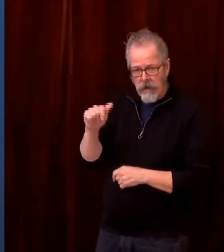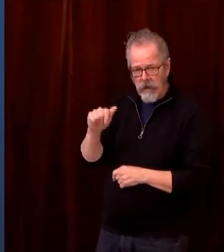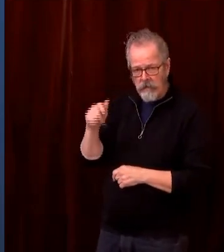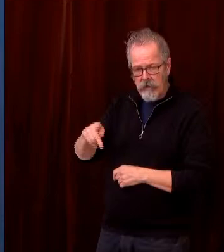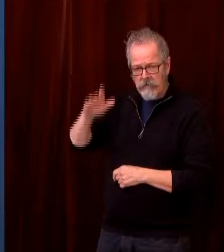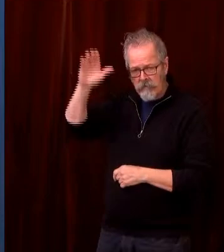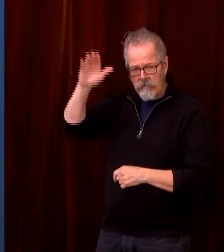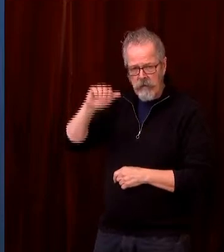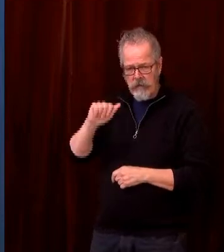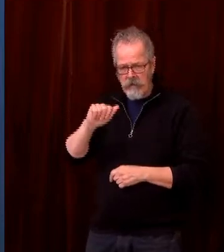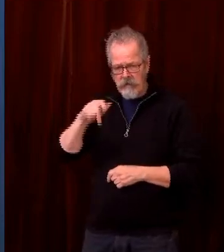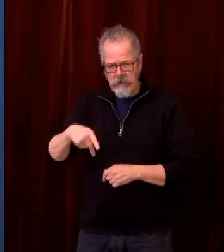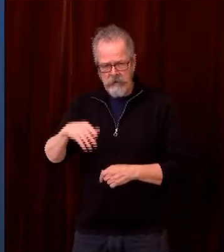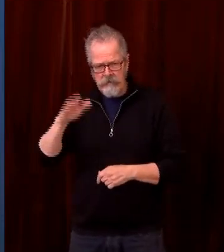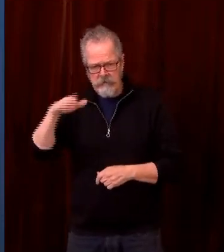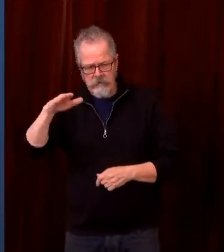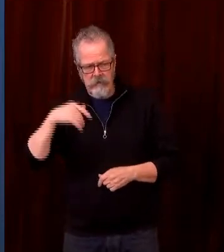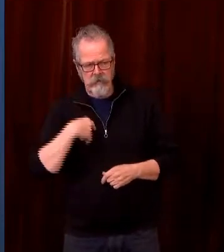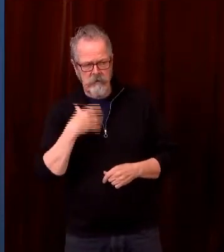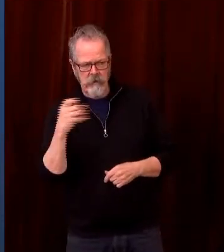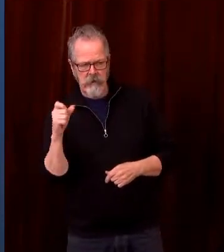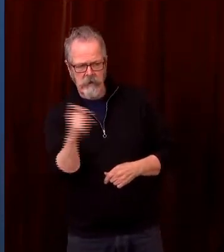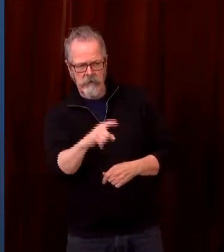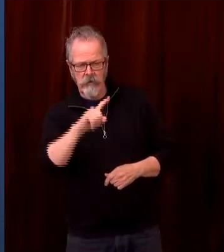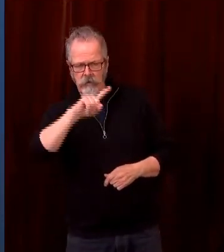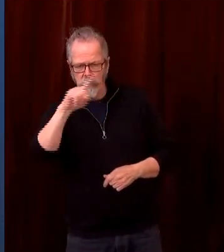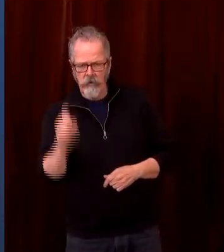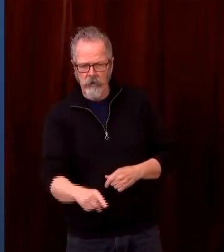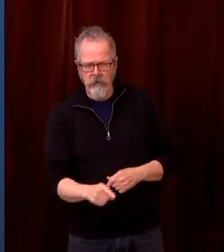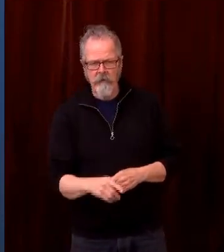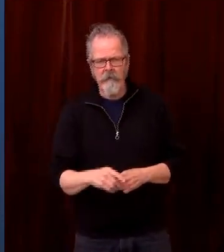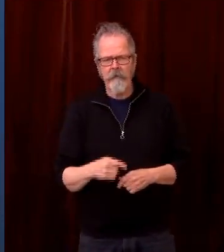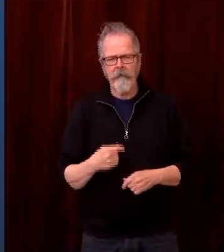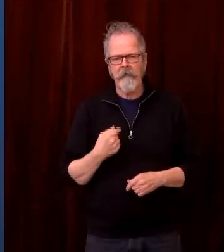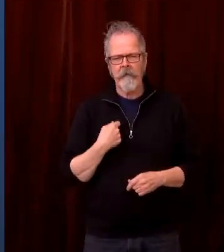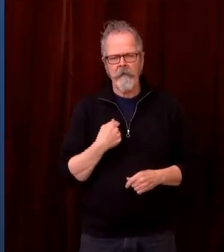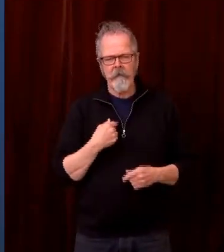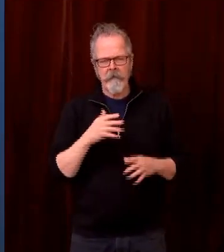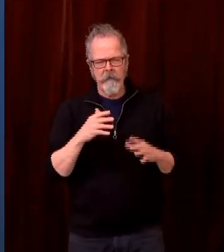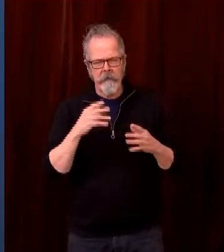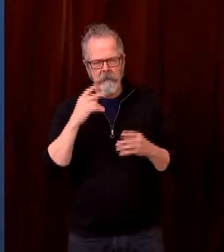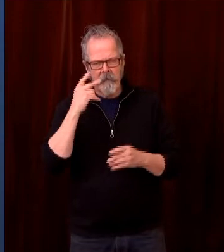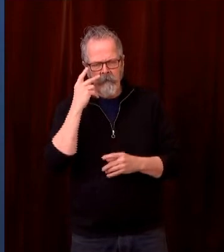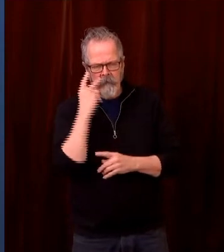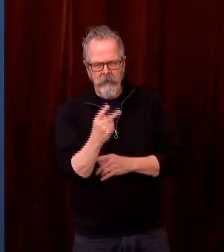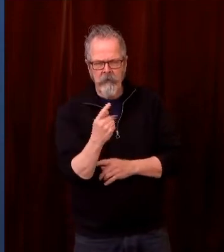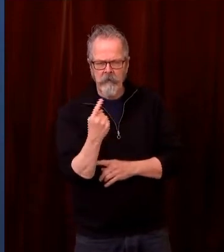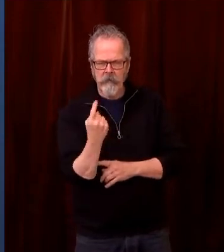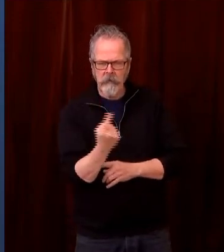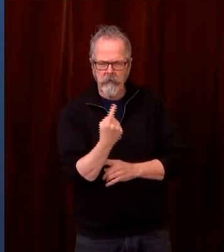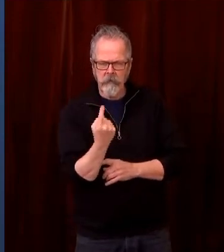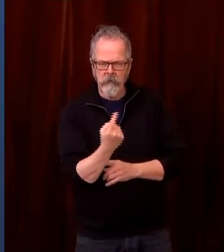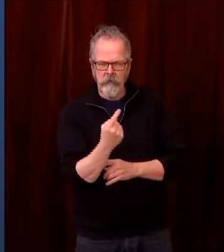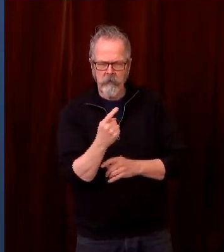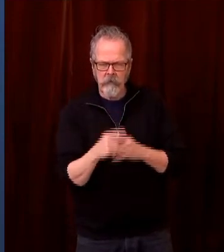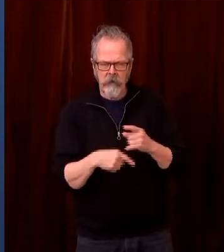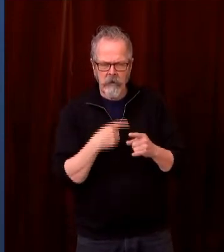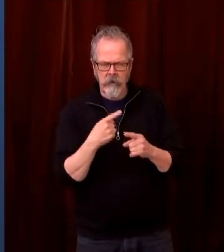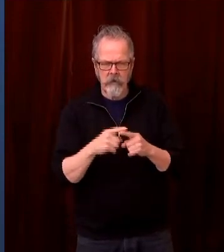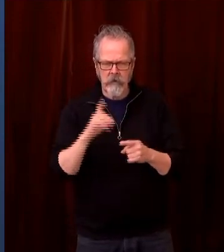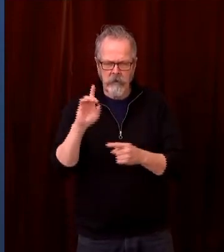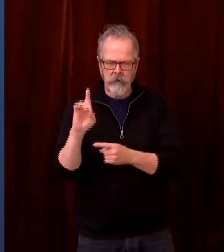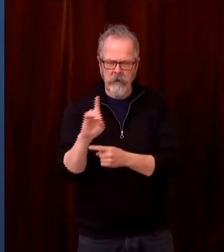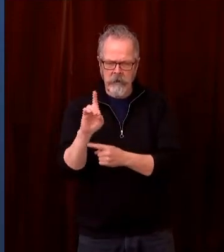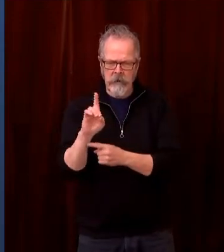with private for-profit prisons. I know there is an effort in the legislature this year, House